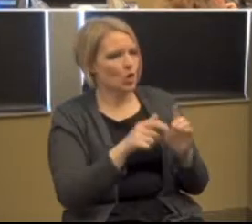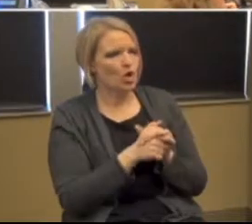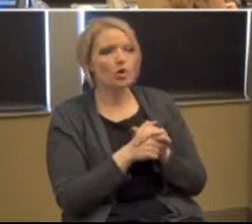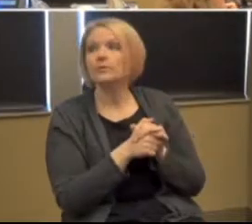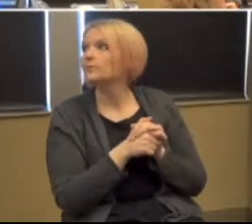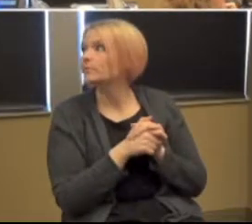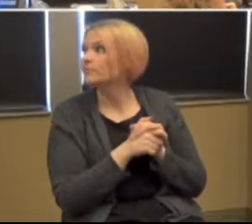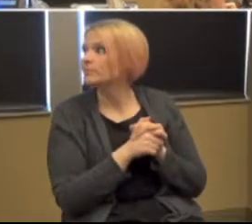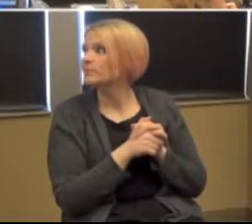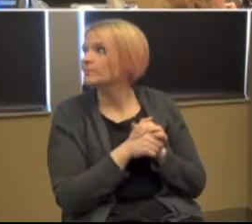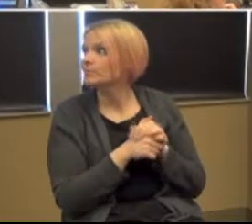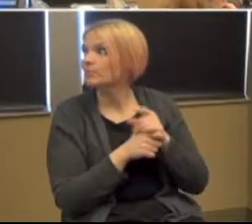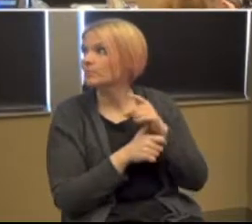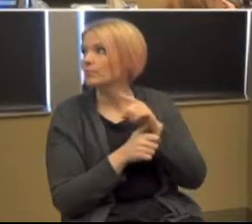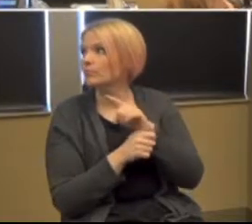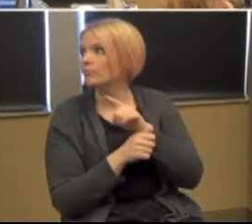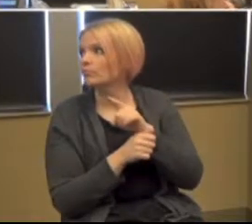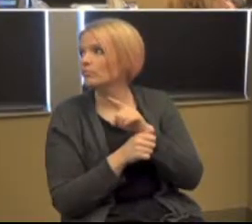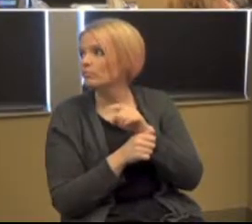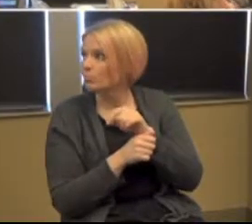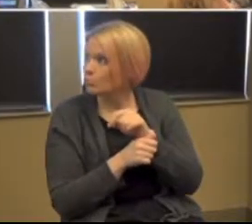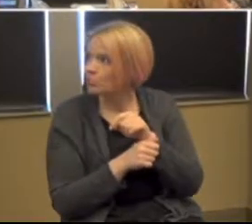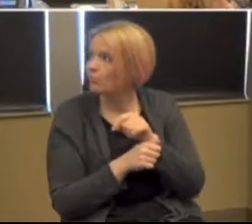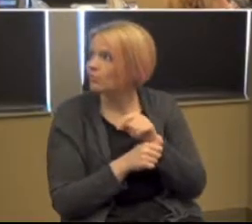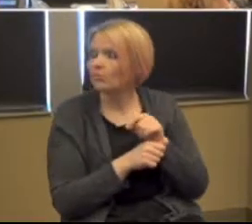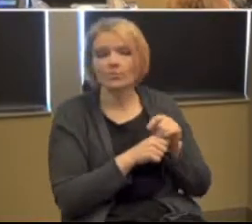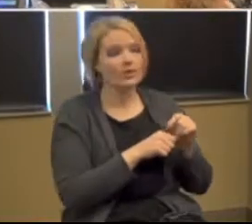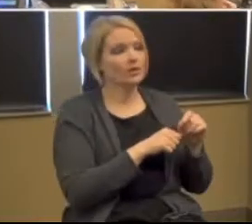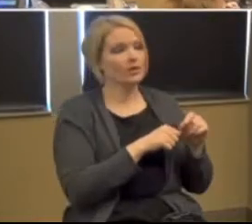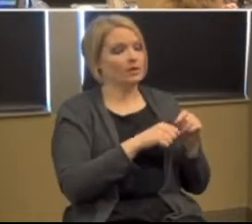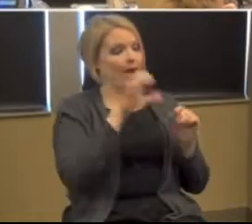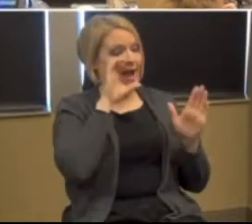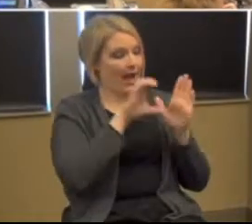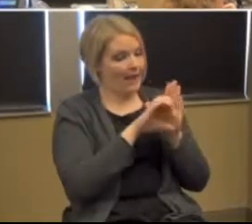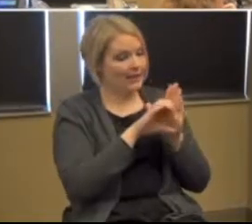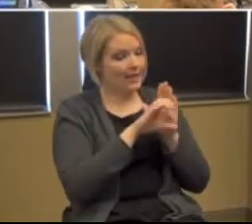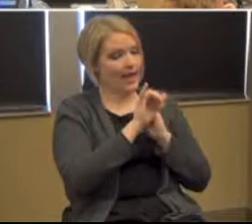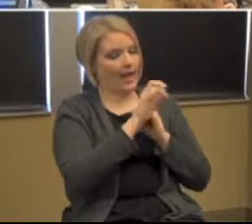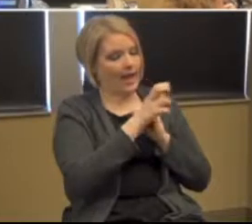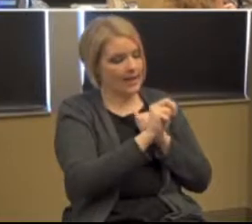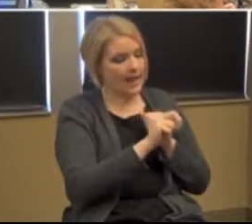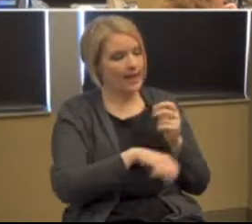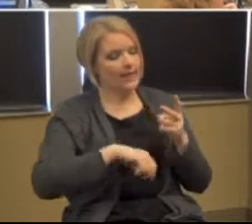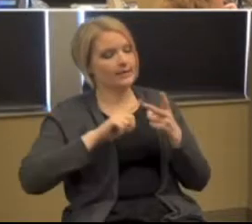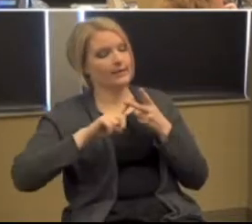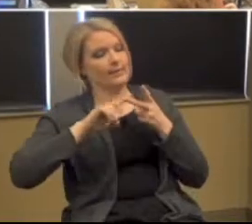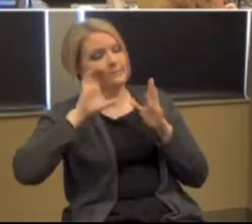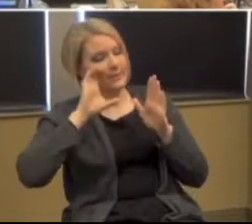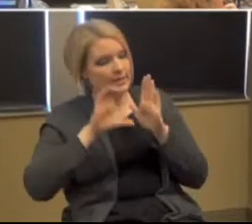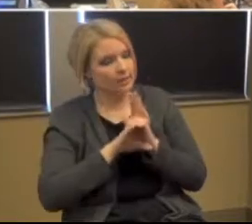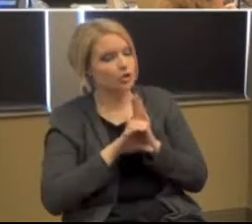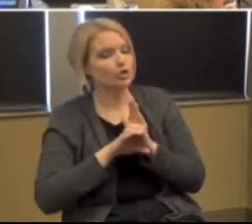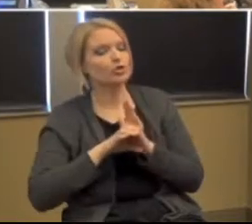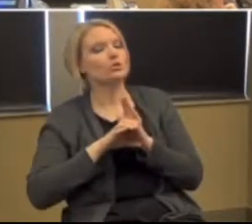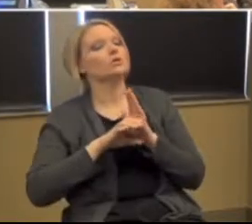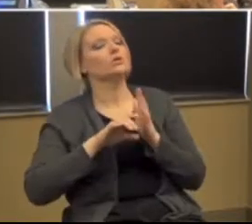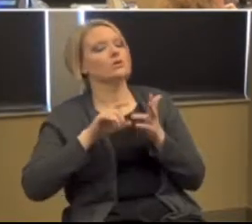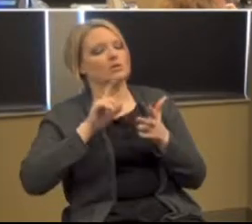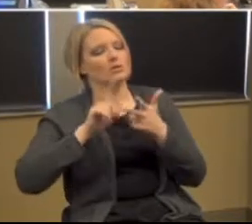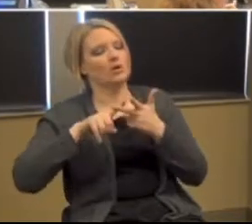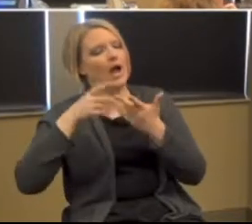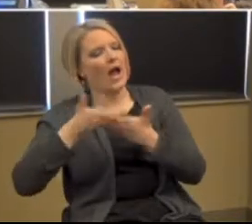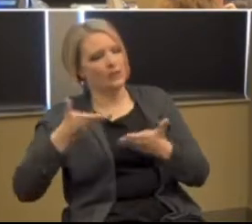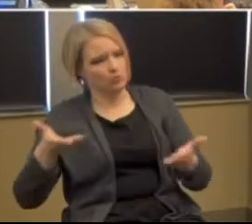be an icon versus a picture versus the object. Those are the kinds of things you want to think about.